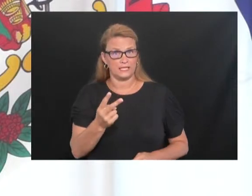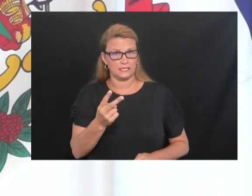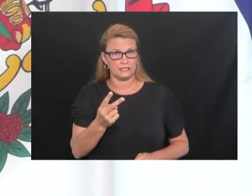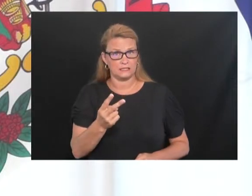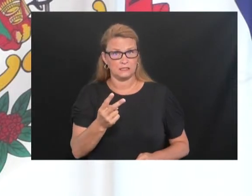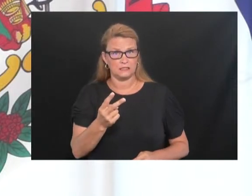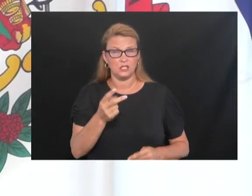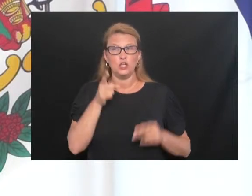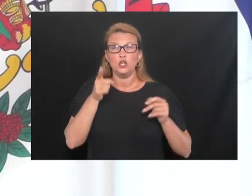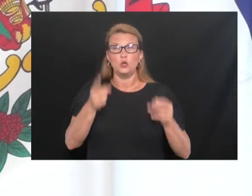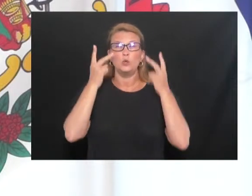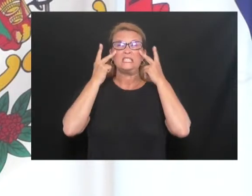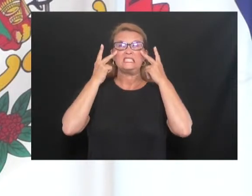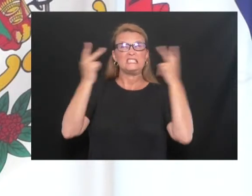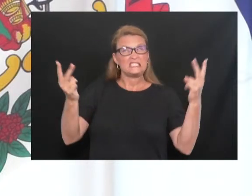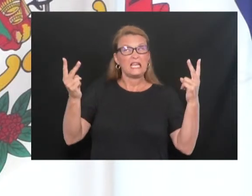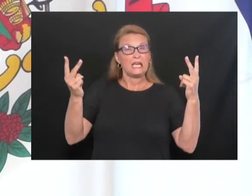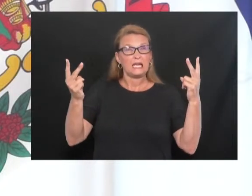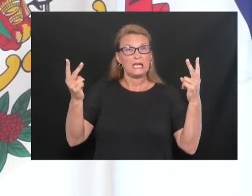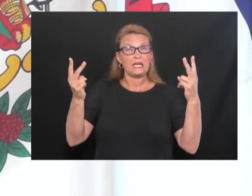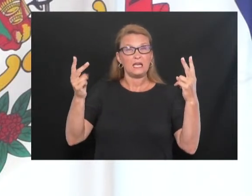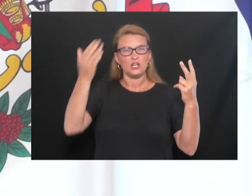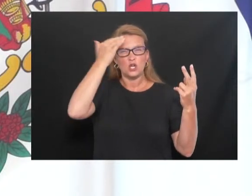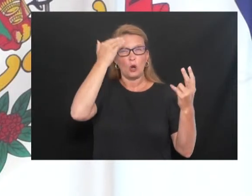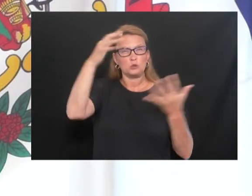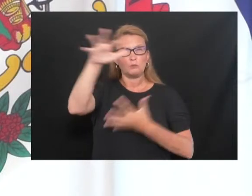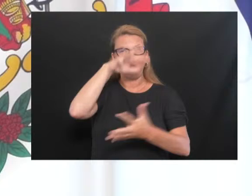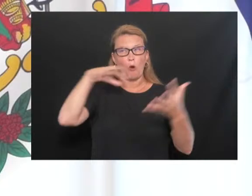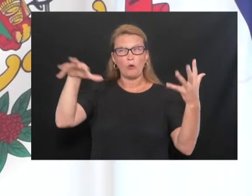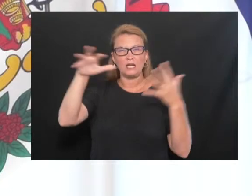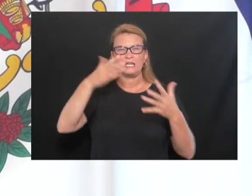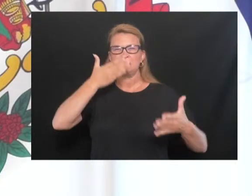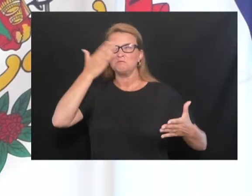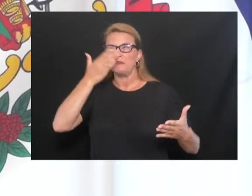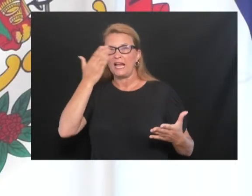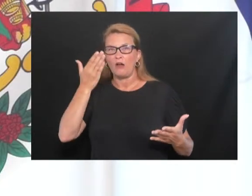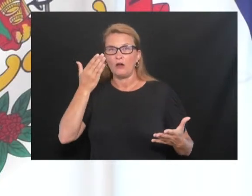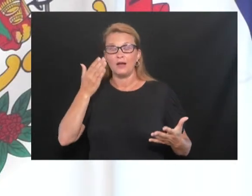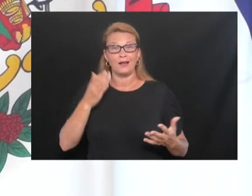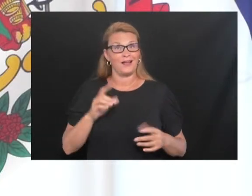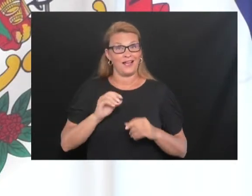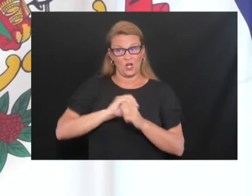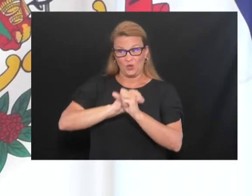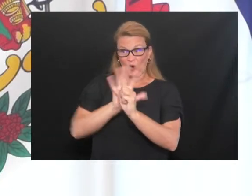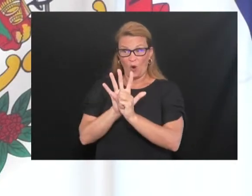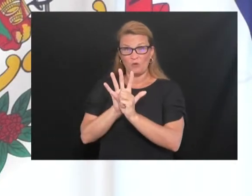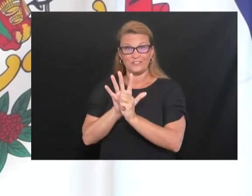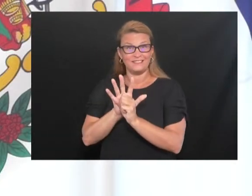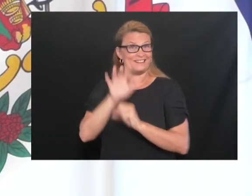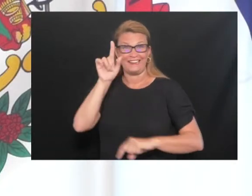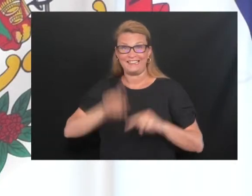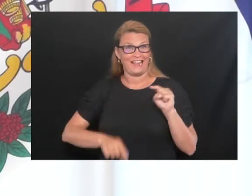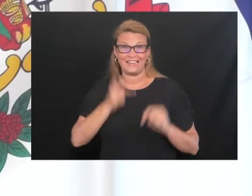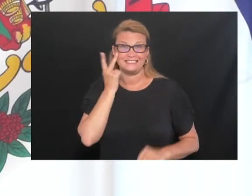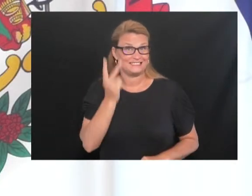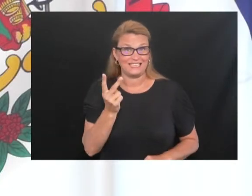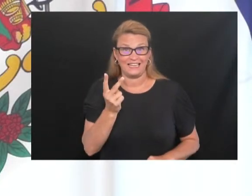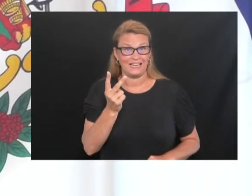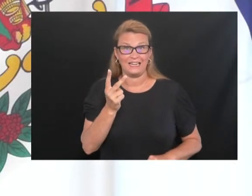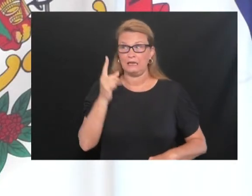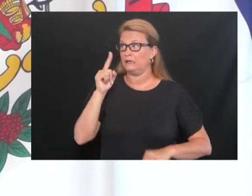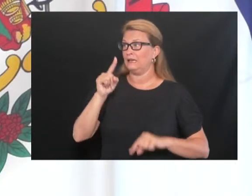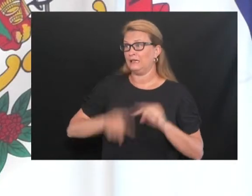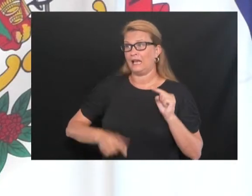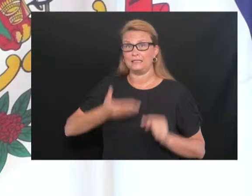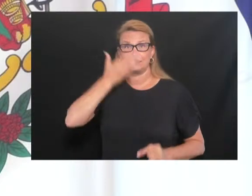can see it and you can smell it and everything. Well, you can't see and smell this, but it's almost